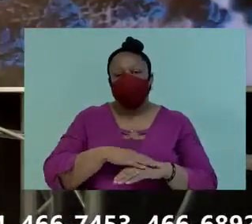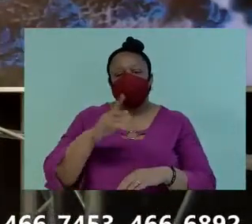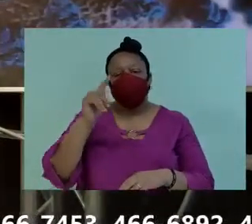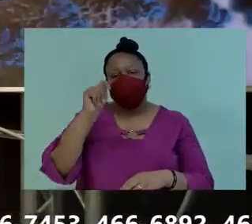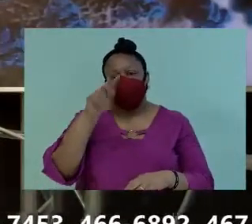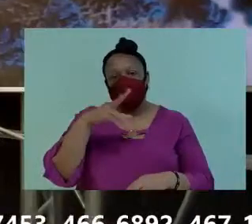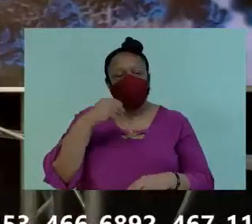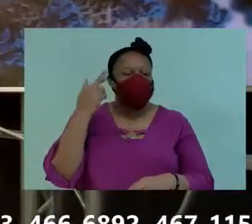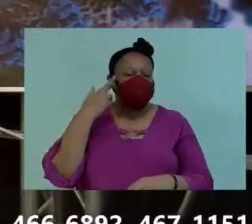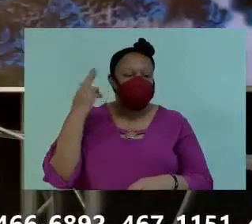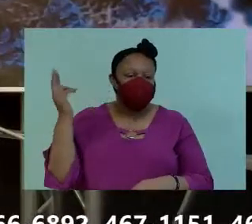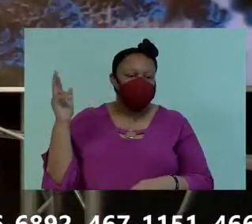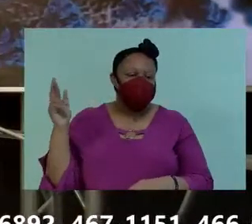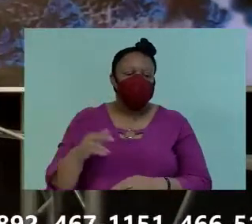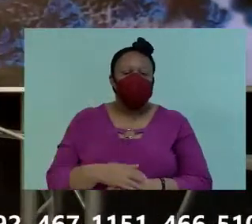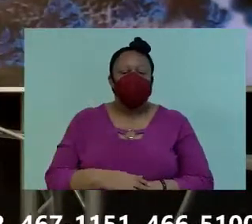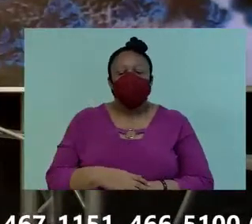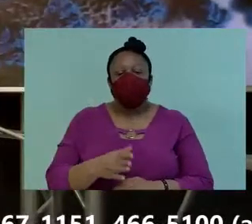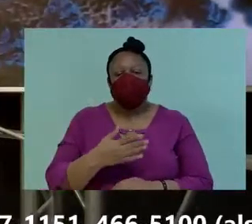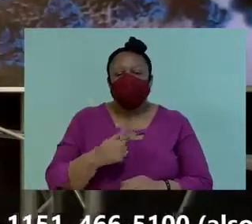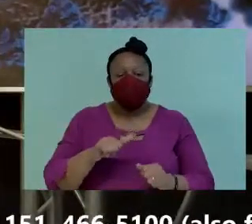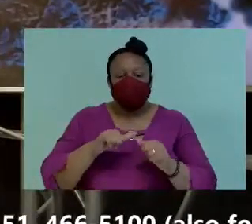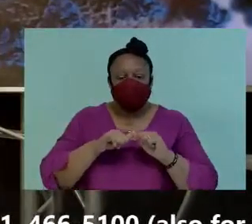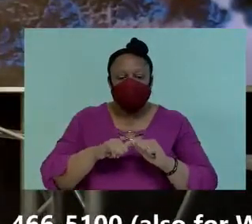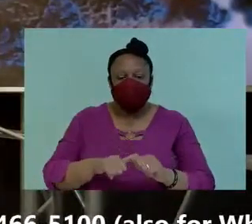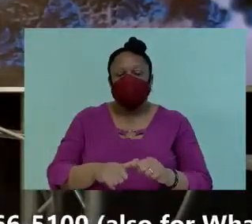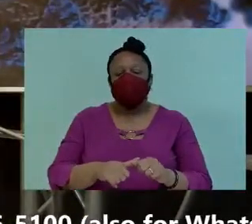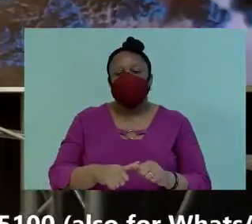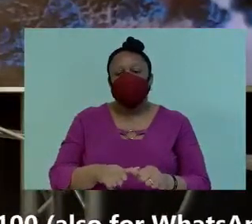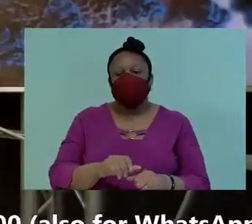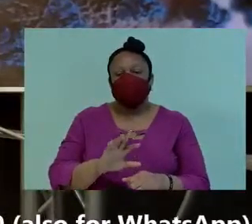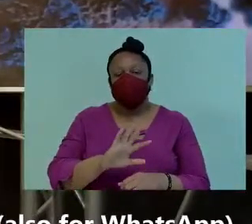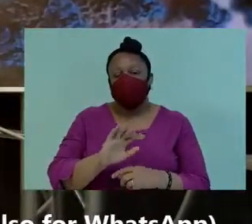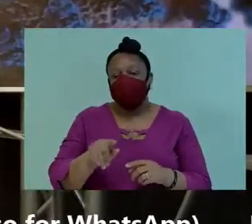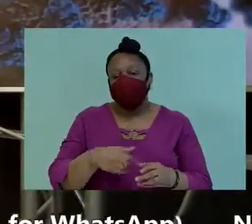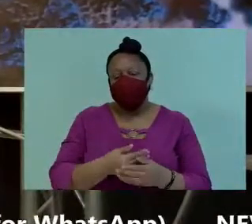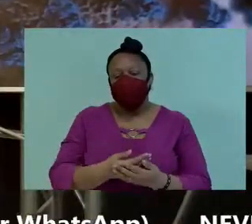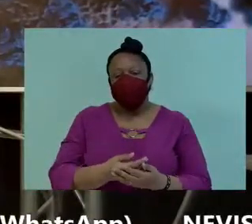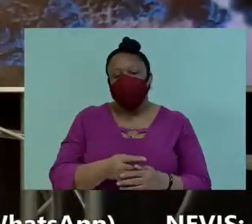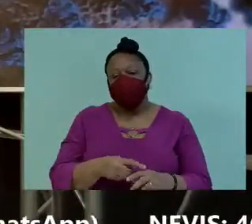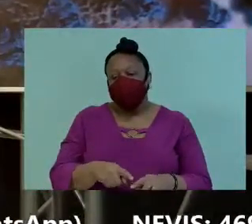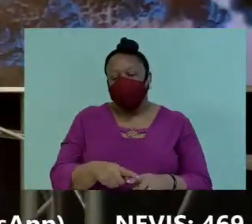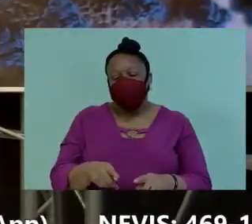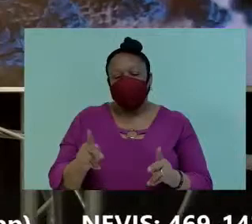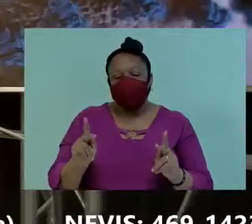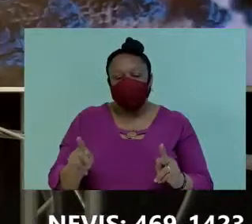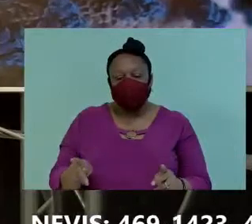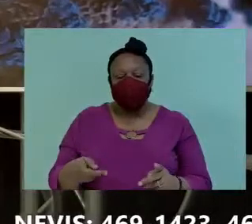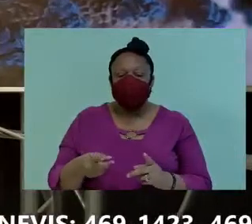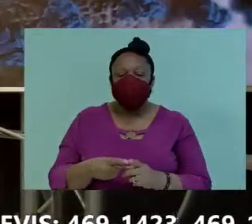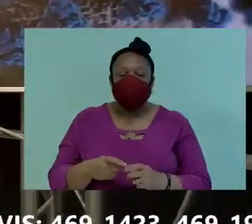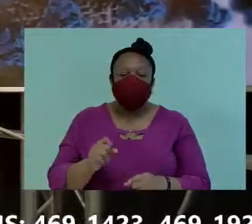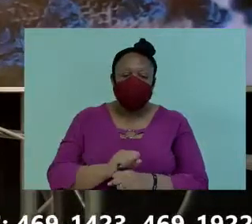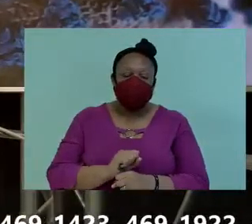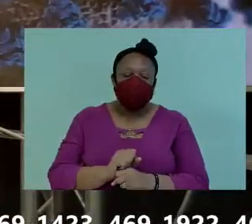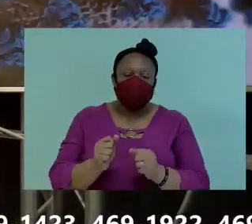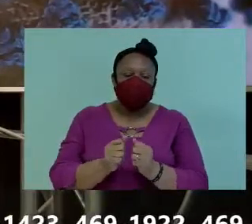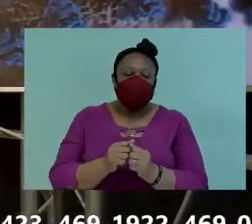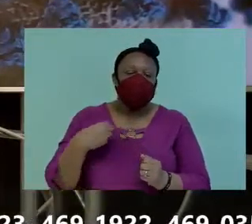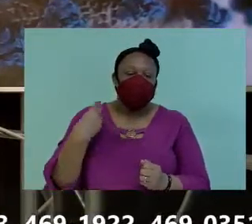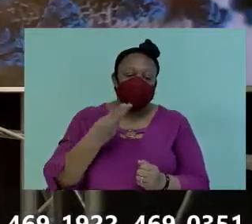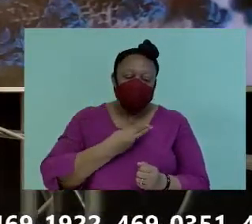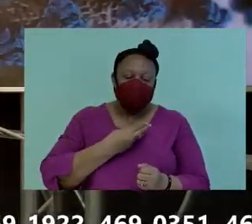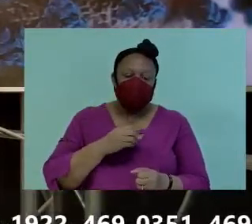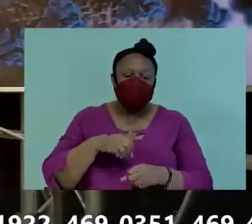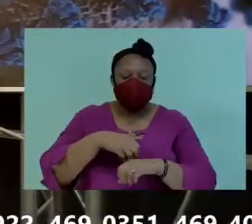briefings to us. And we continue to thank the media and all who work along with us in